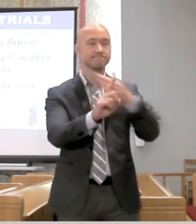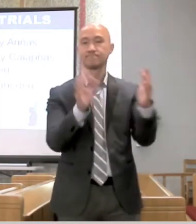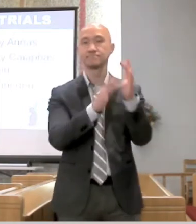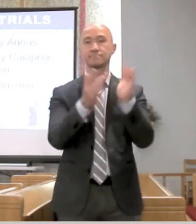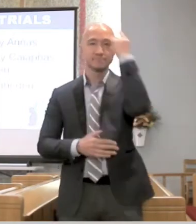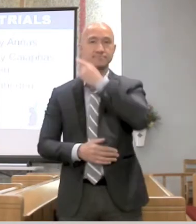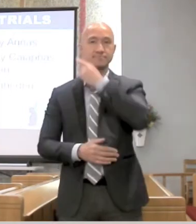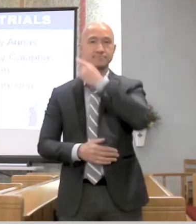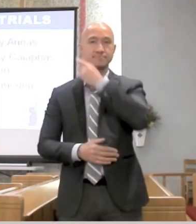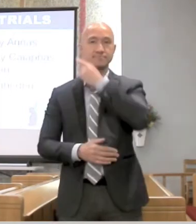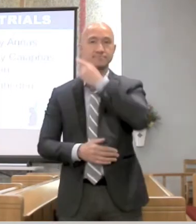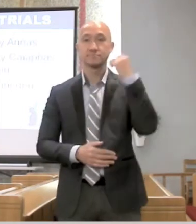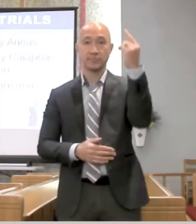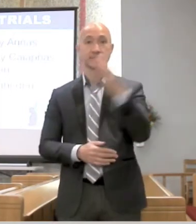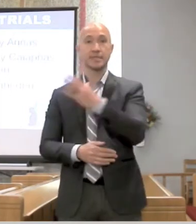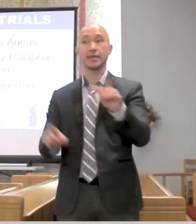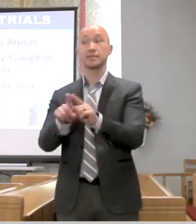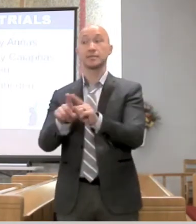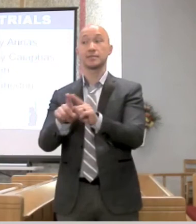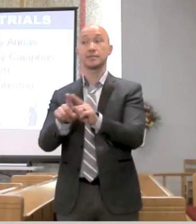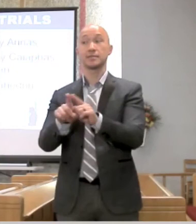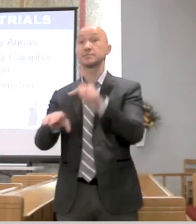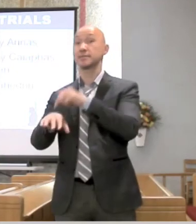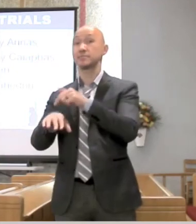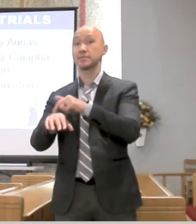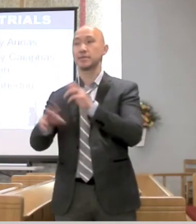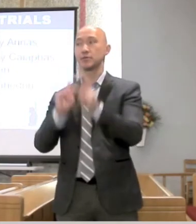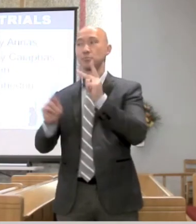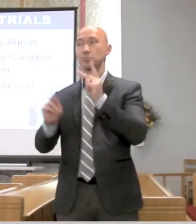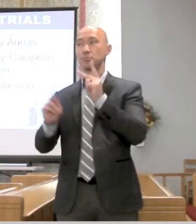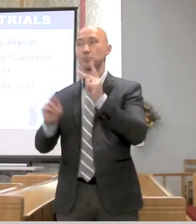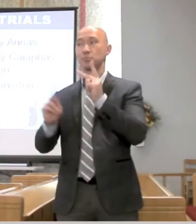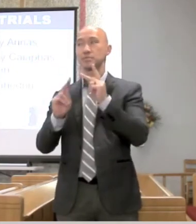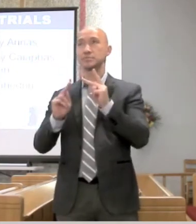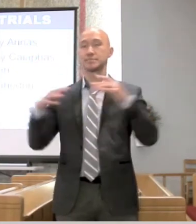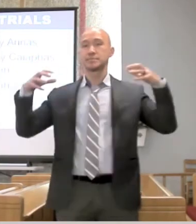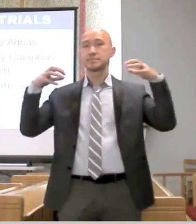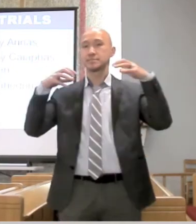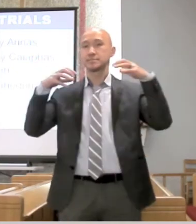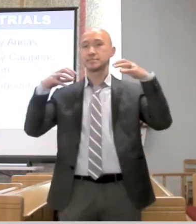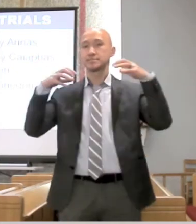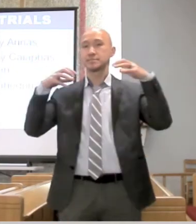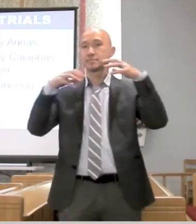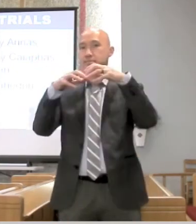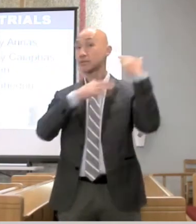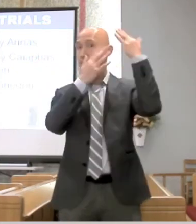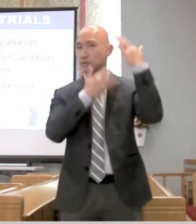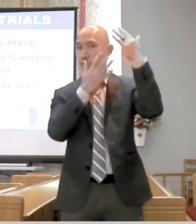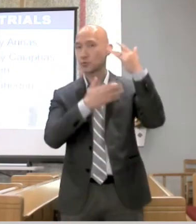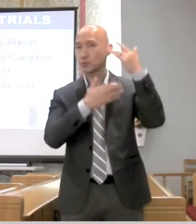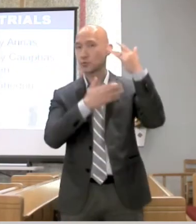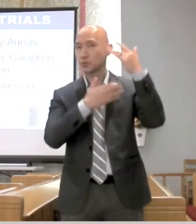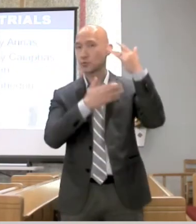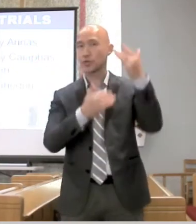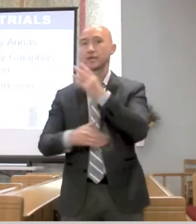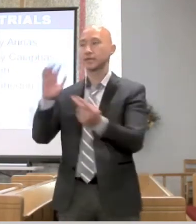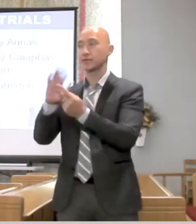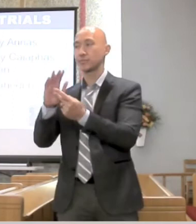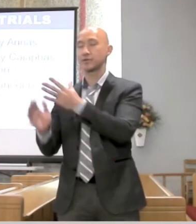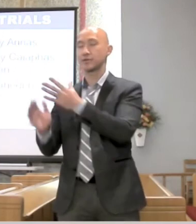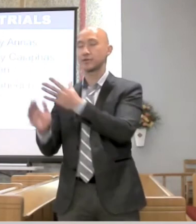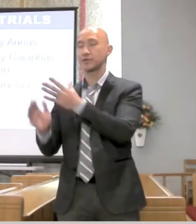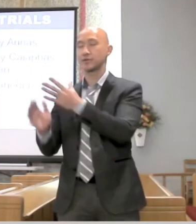denial occurs. He denies Jesus 3 times during this time before the Sanhedrin at night, the illegal session. But